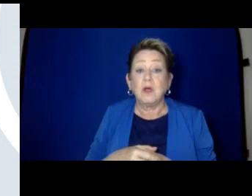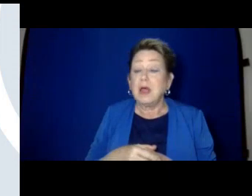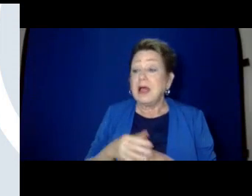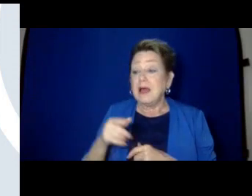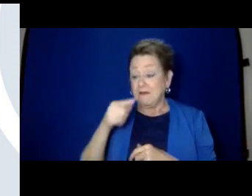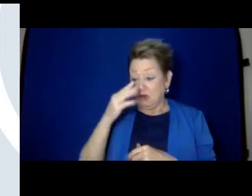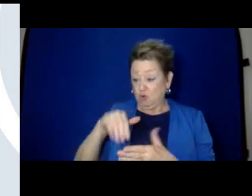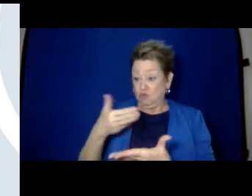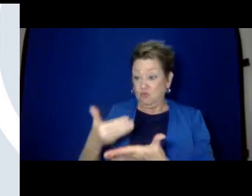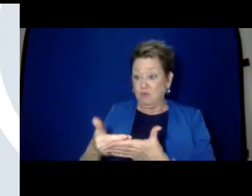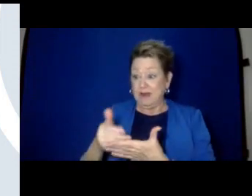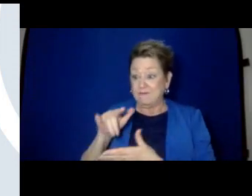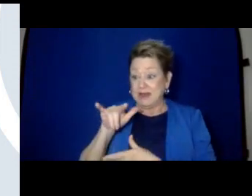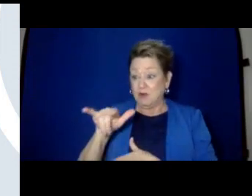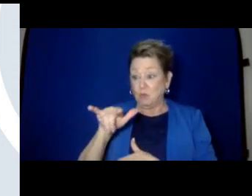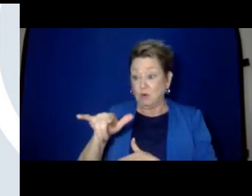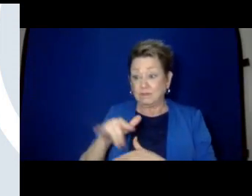to the customers.